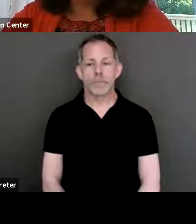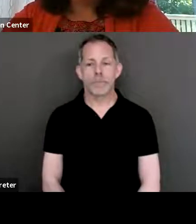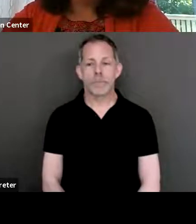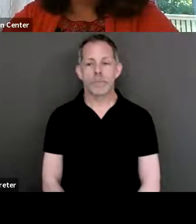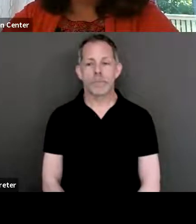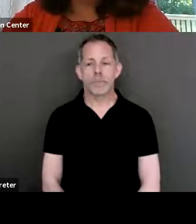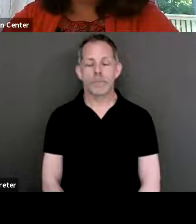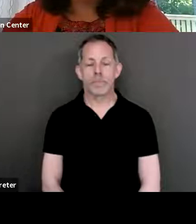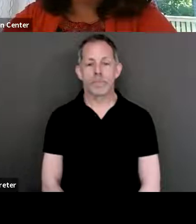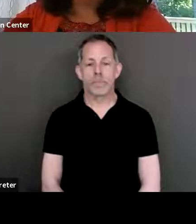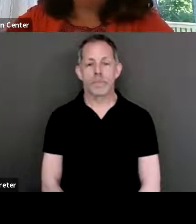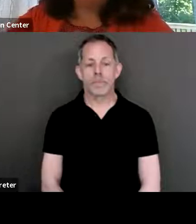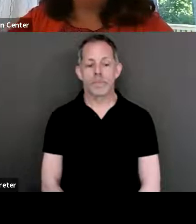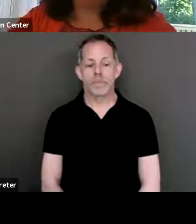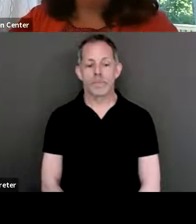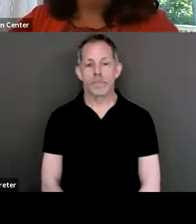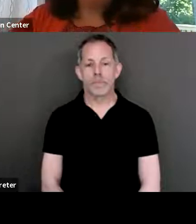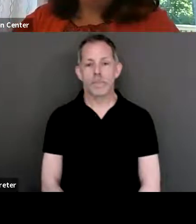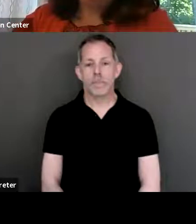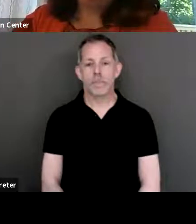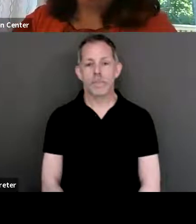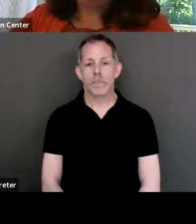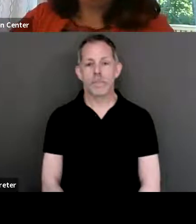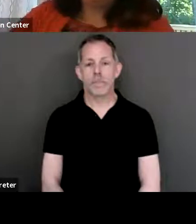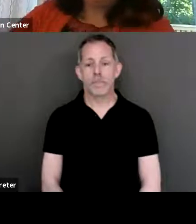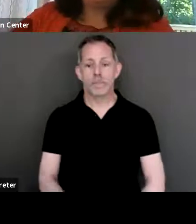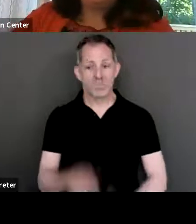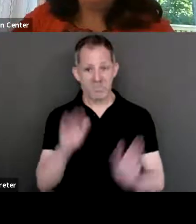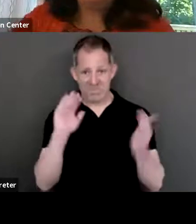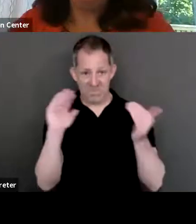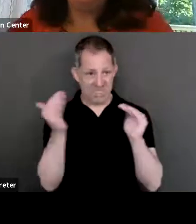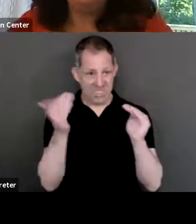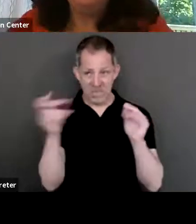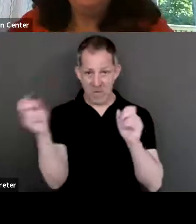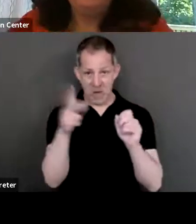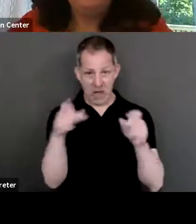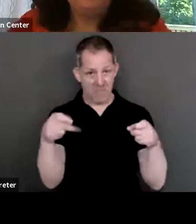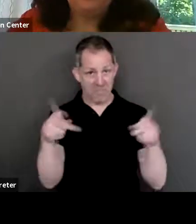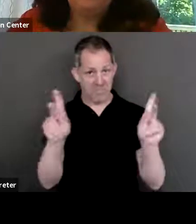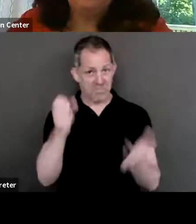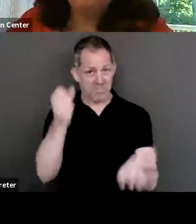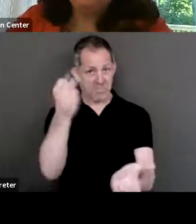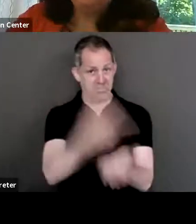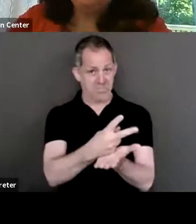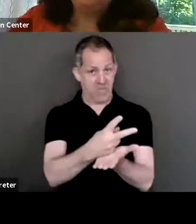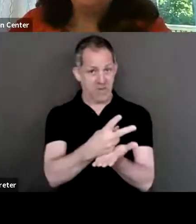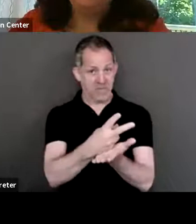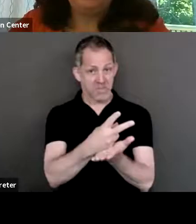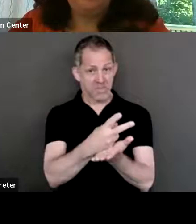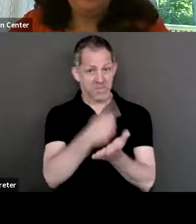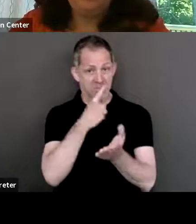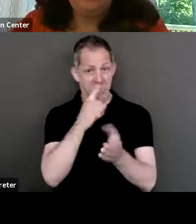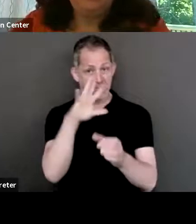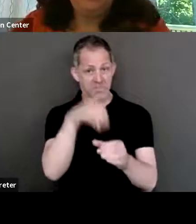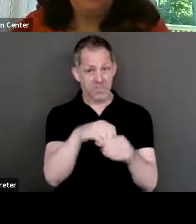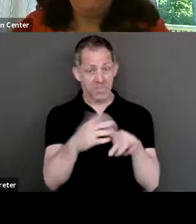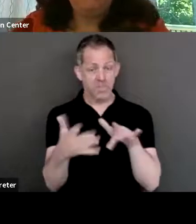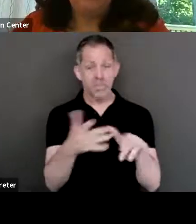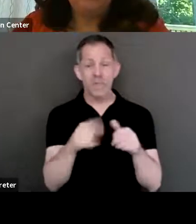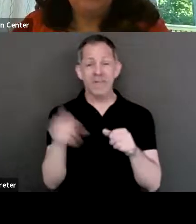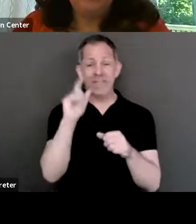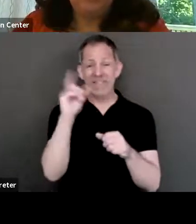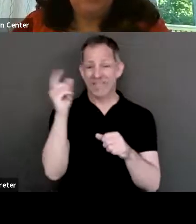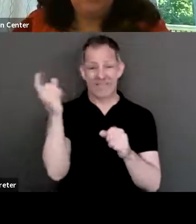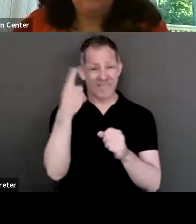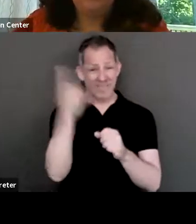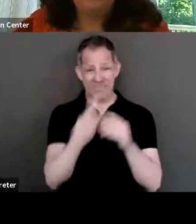Okay, everybody should now have permission to record, but if for some reason I missed somebody, please go ahead and send a message through the chat feature to the Joint